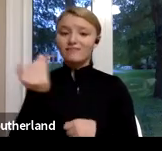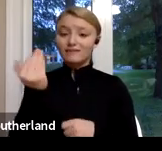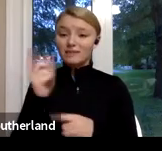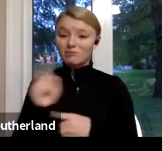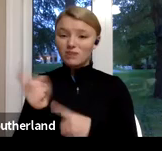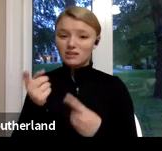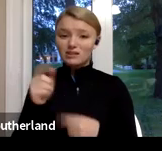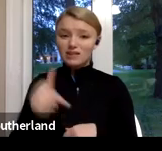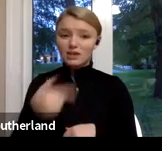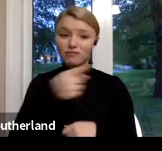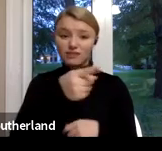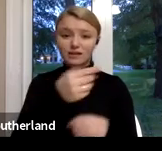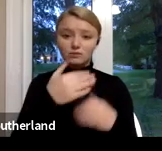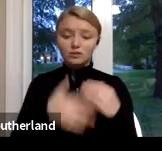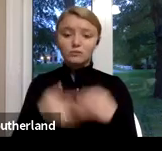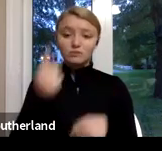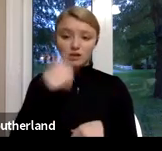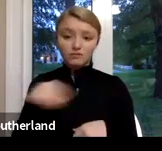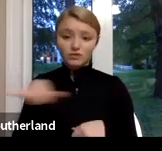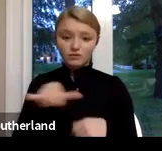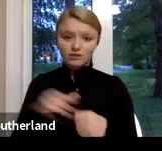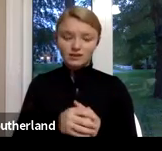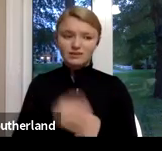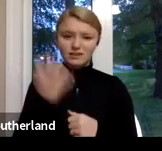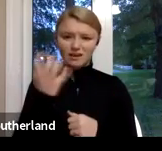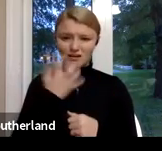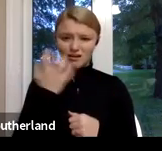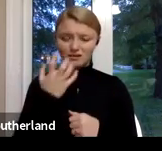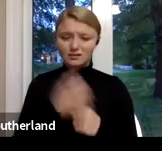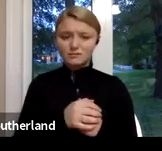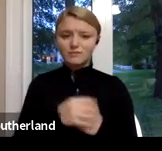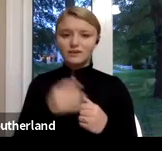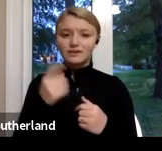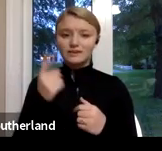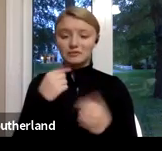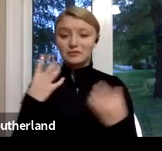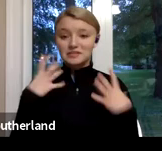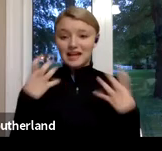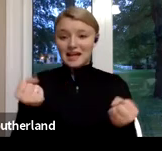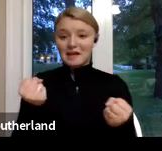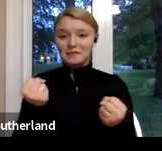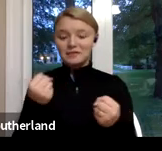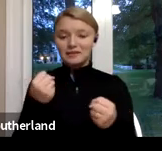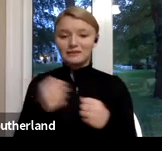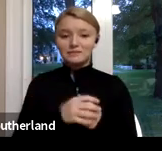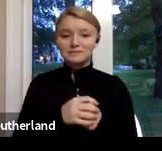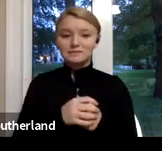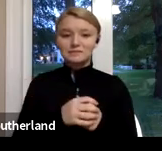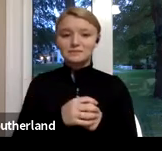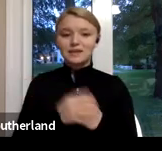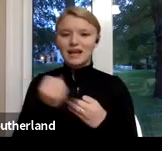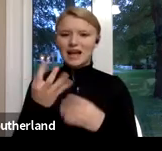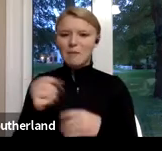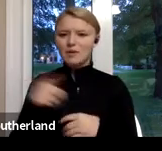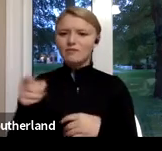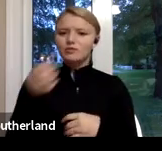blood looked like. Isn't that awesome? So that's a healthy state in the body. So how many of you guys drank your Ningxia Red